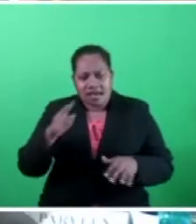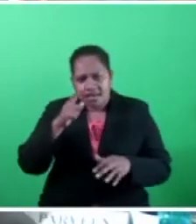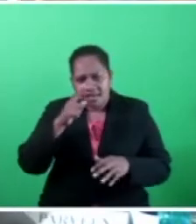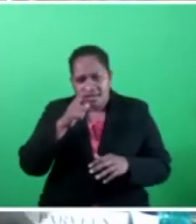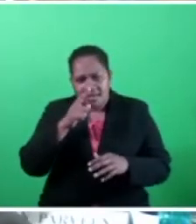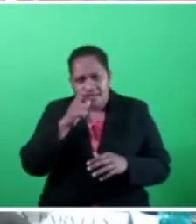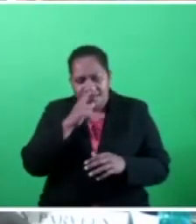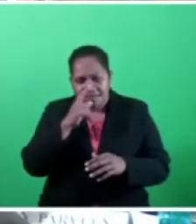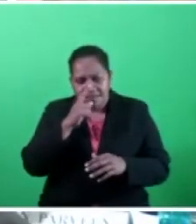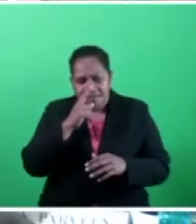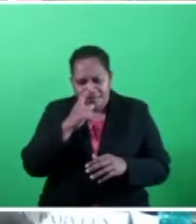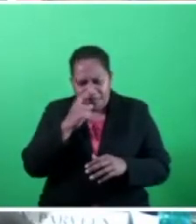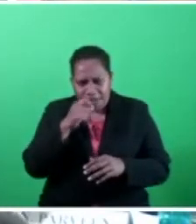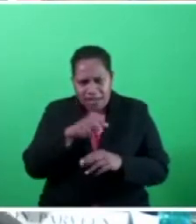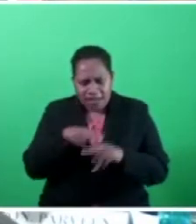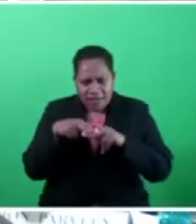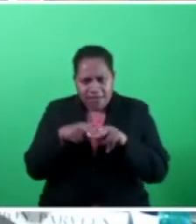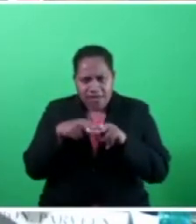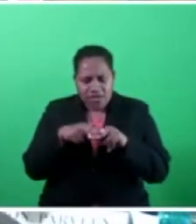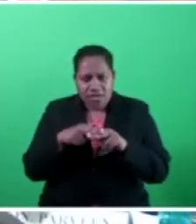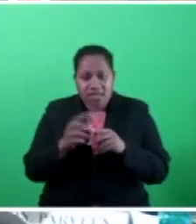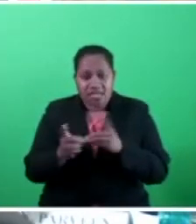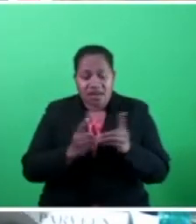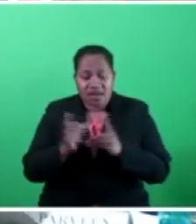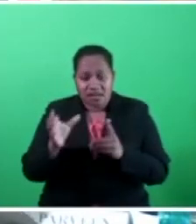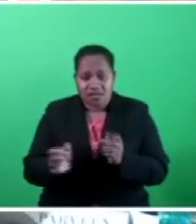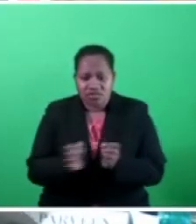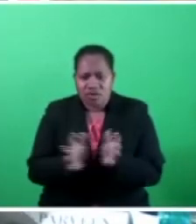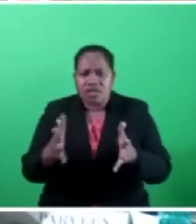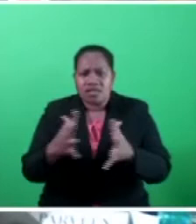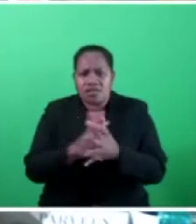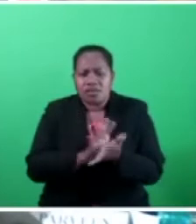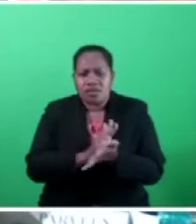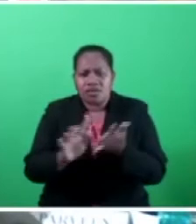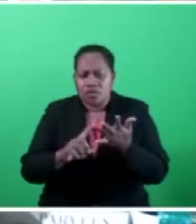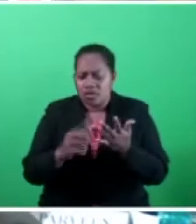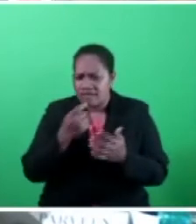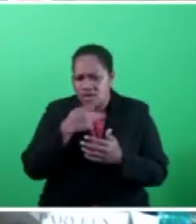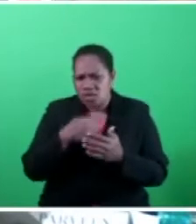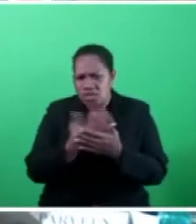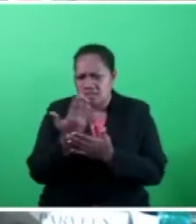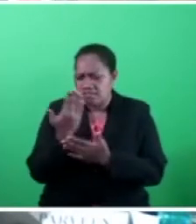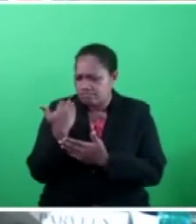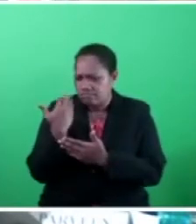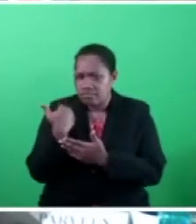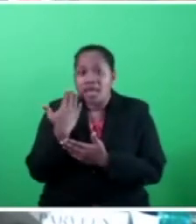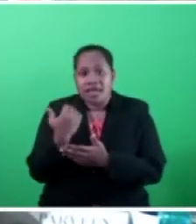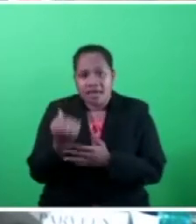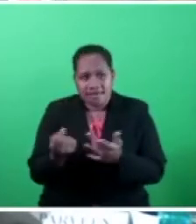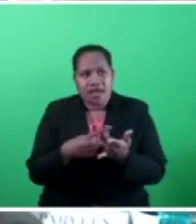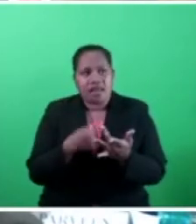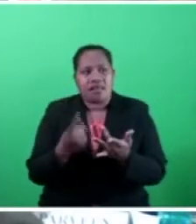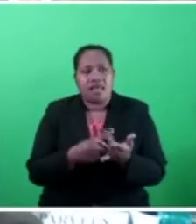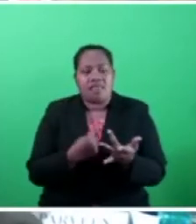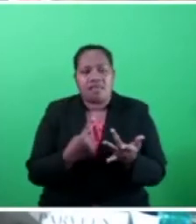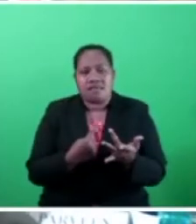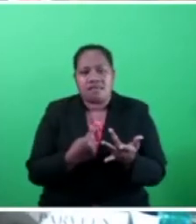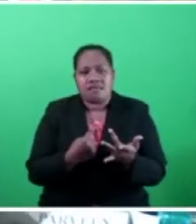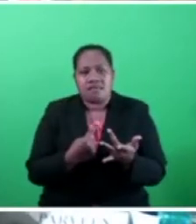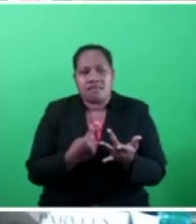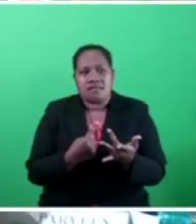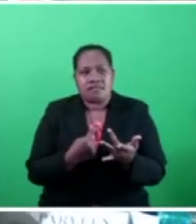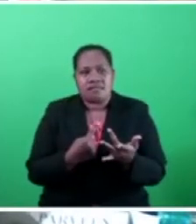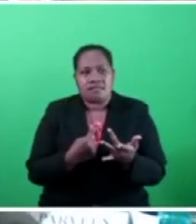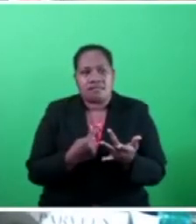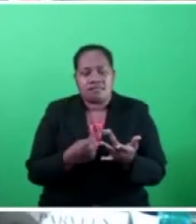of WHO a few days ago said that there is now another epidemic, and